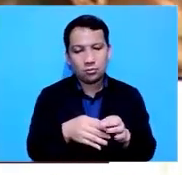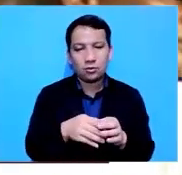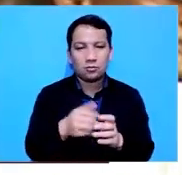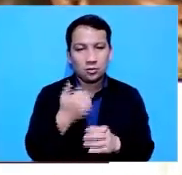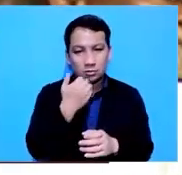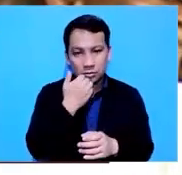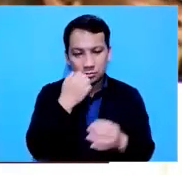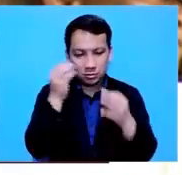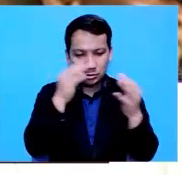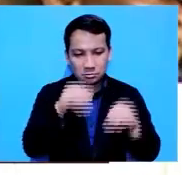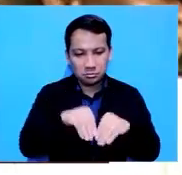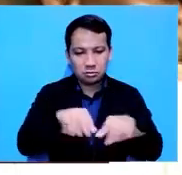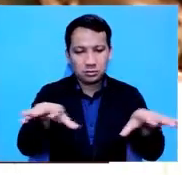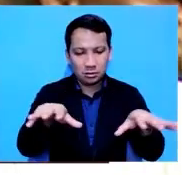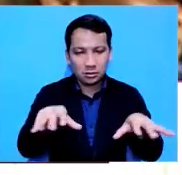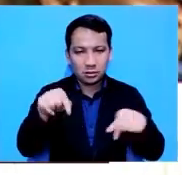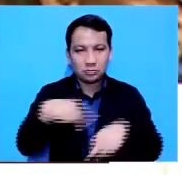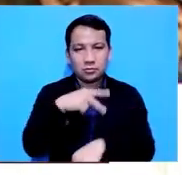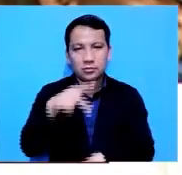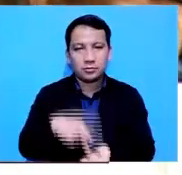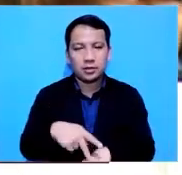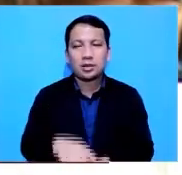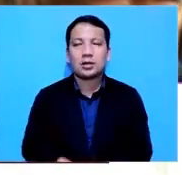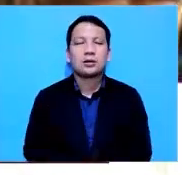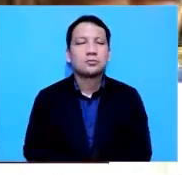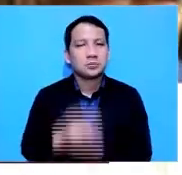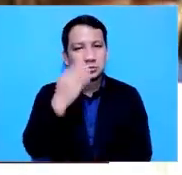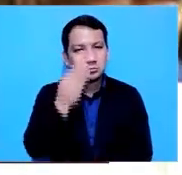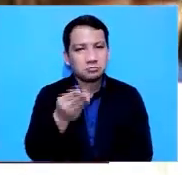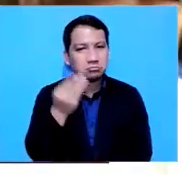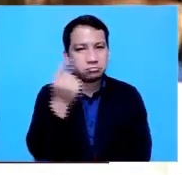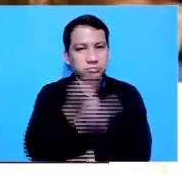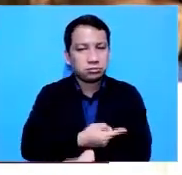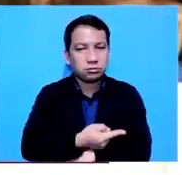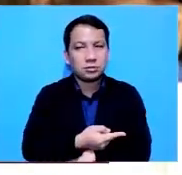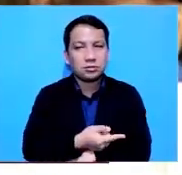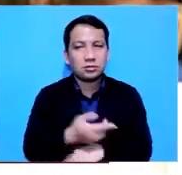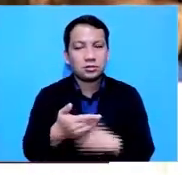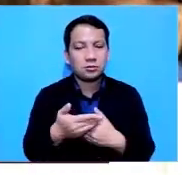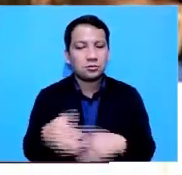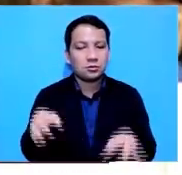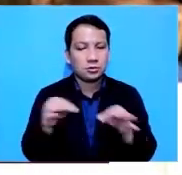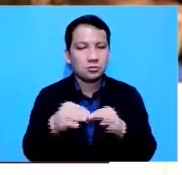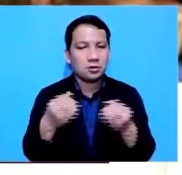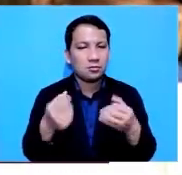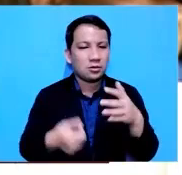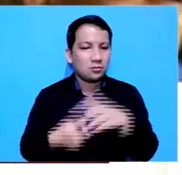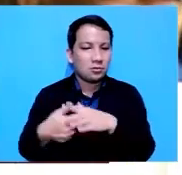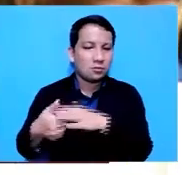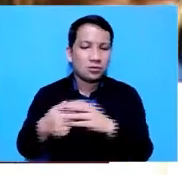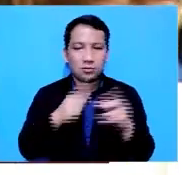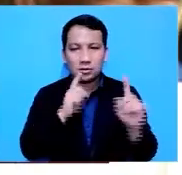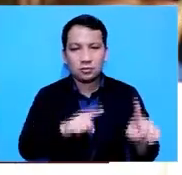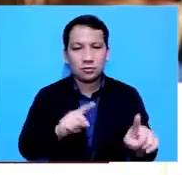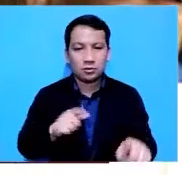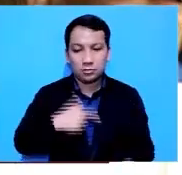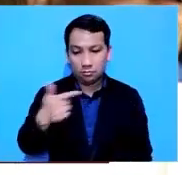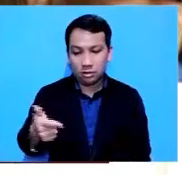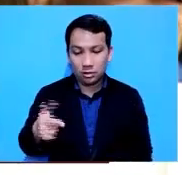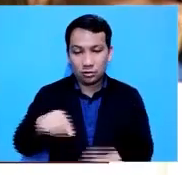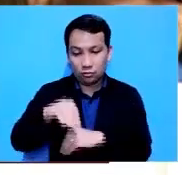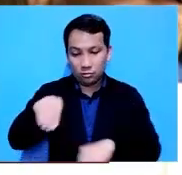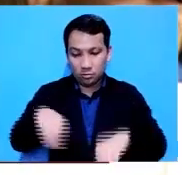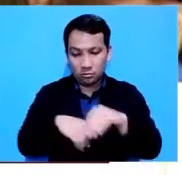our country. In a few days, more reports will come out, and I hope my successor will be